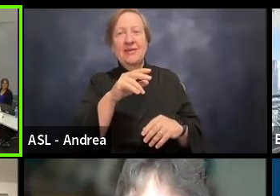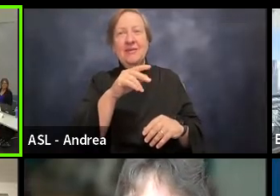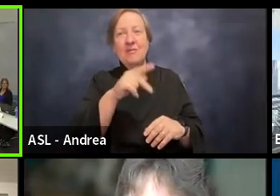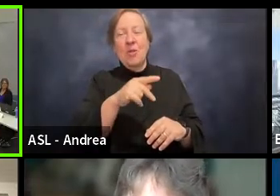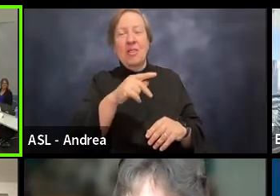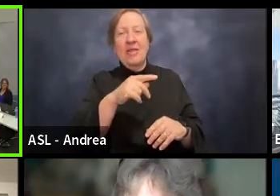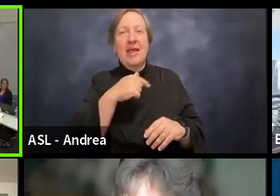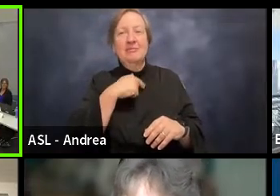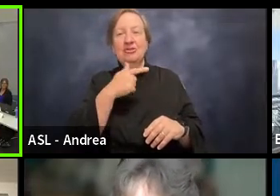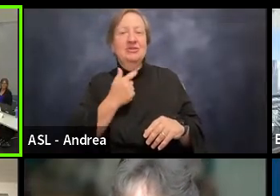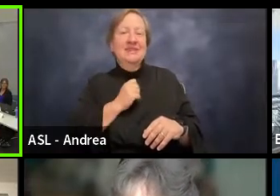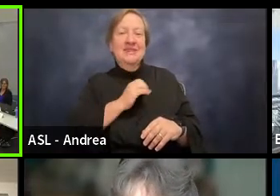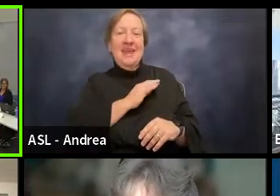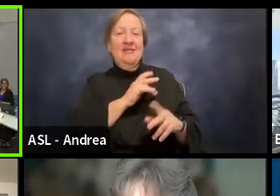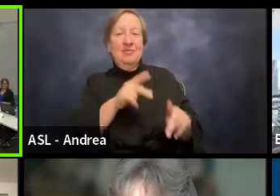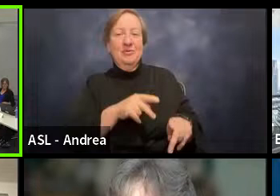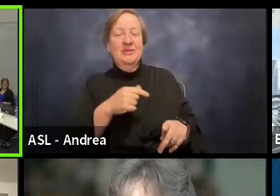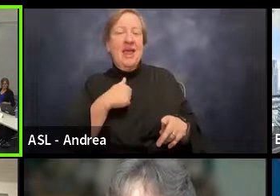Take